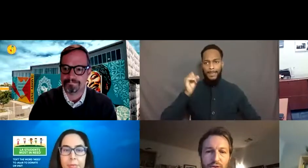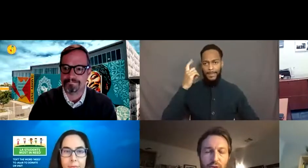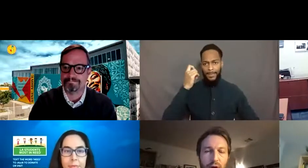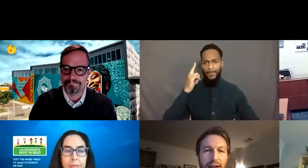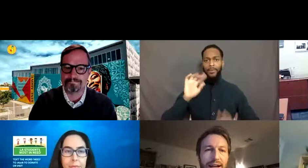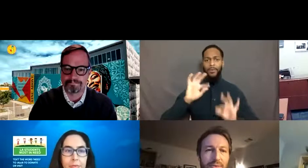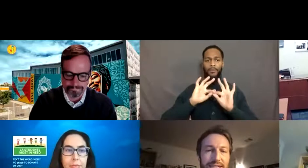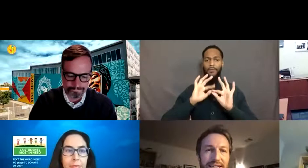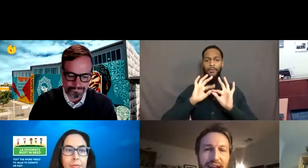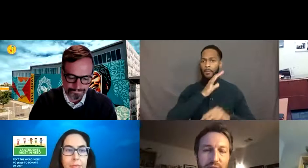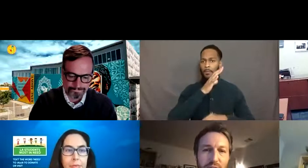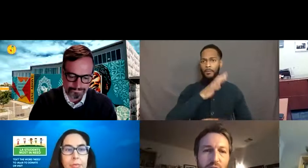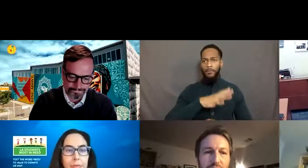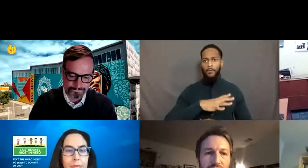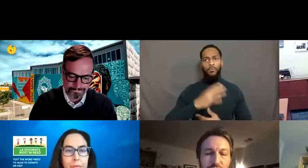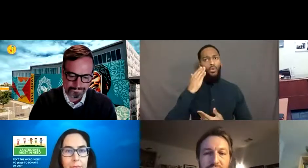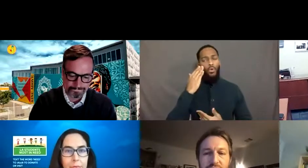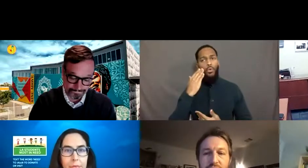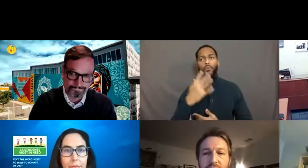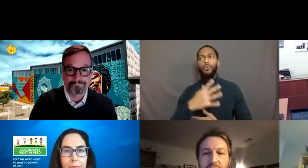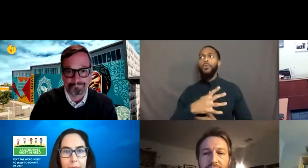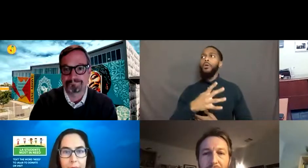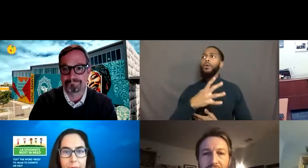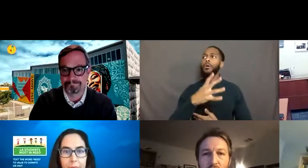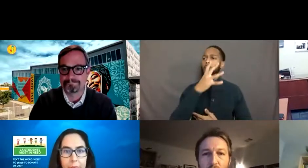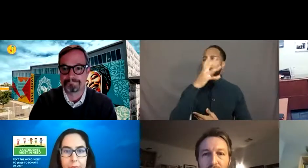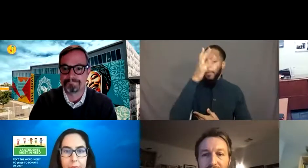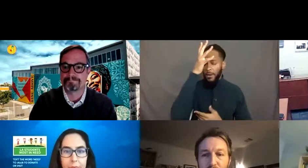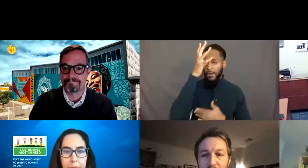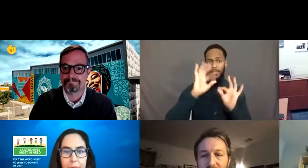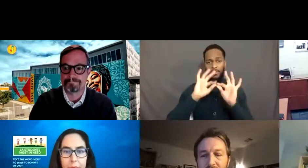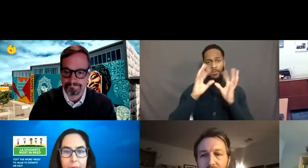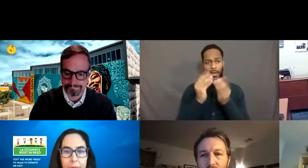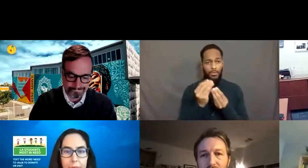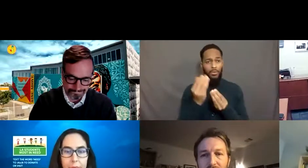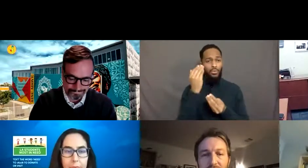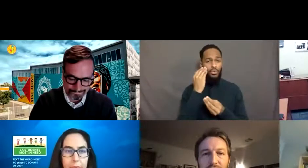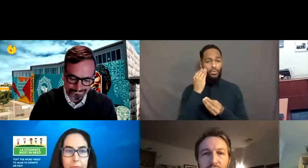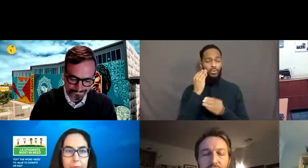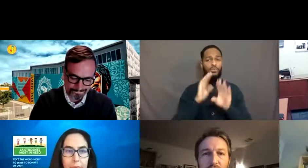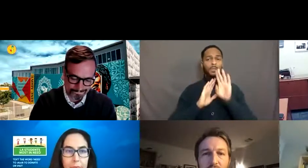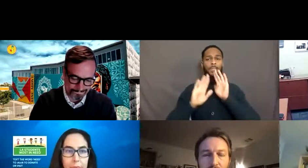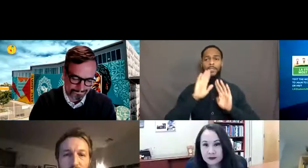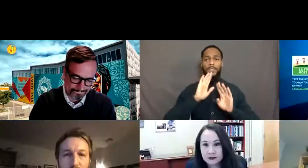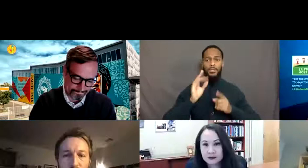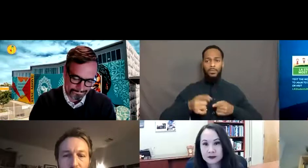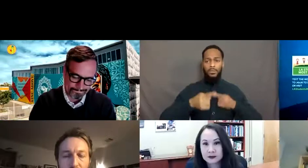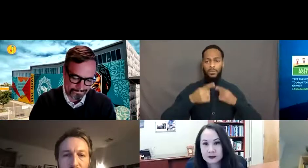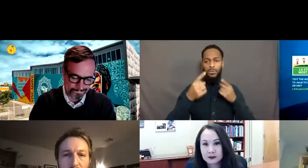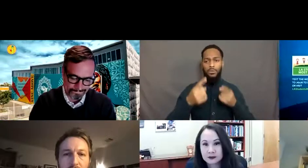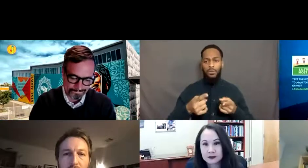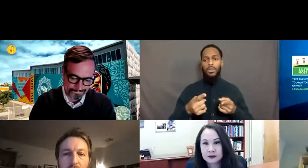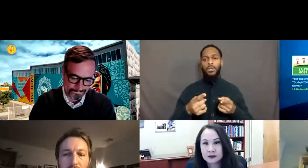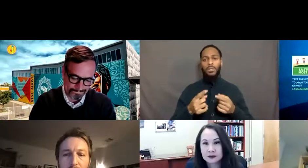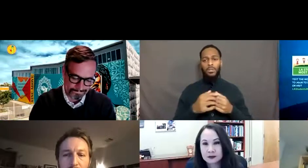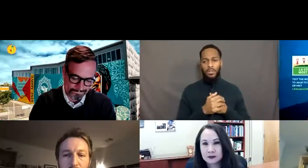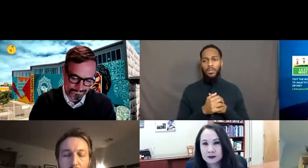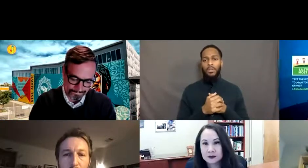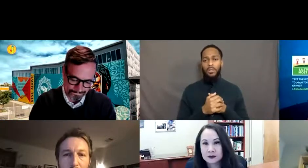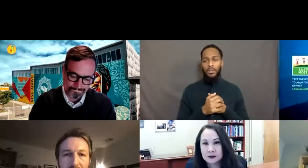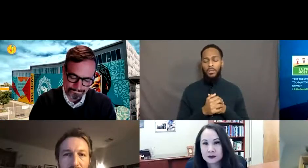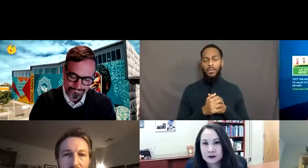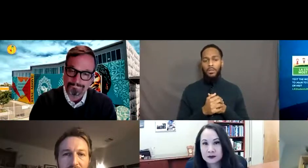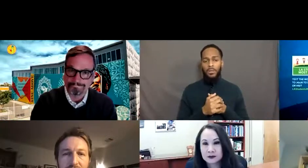families who are joining, and we see that through your questions. I know that despite the Herculean effort of a lot in our school system